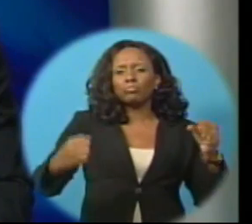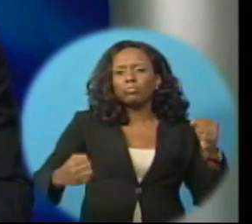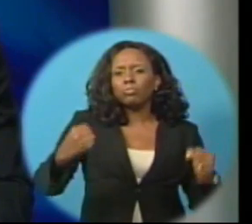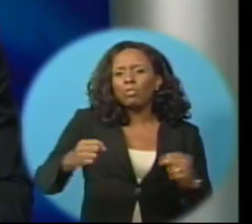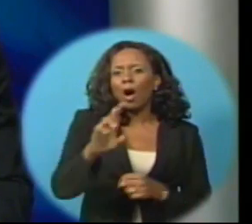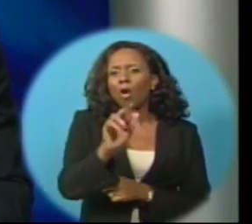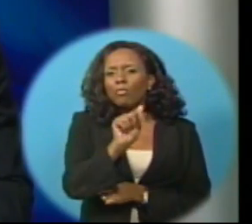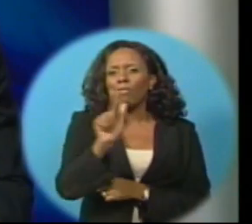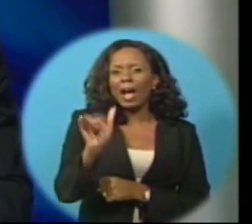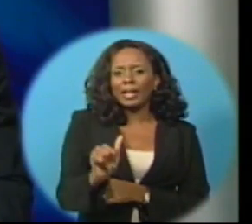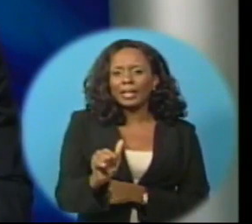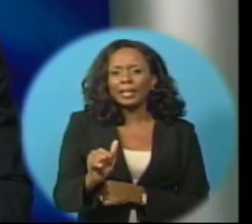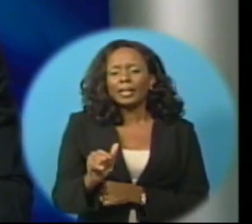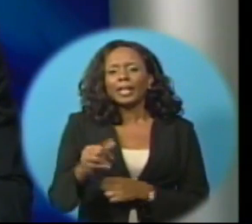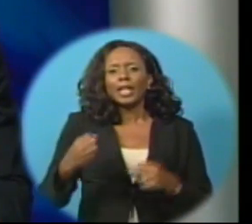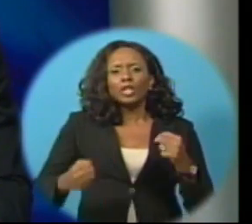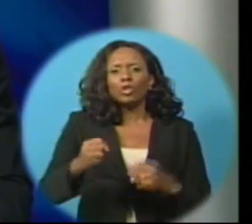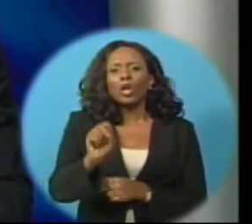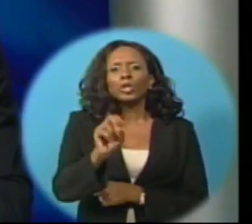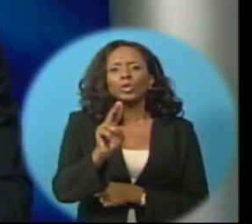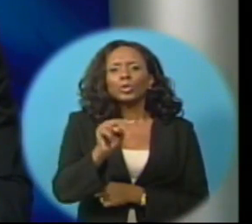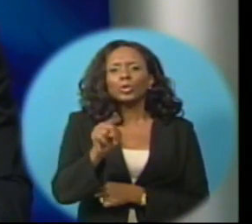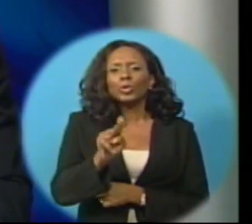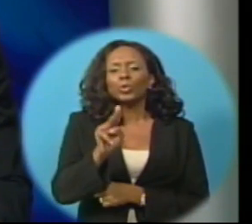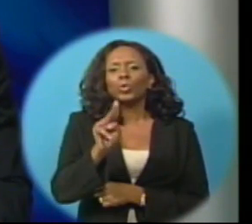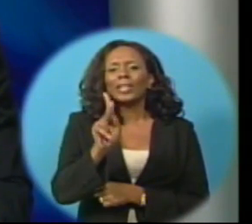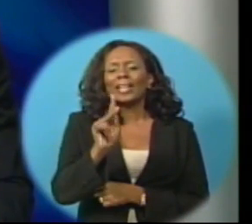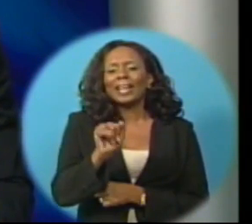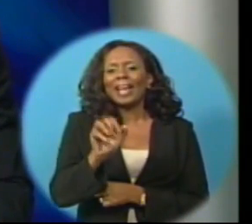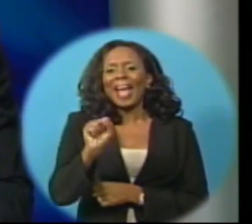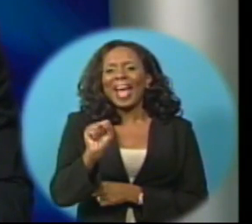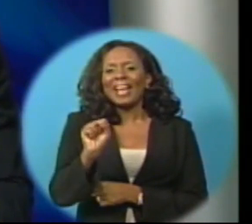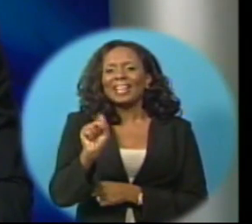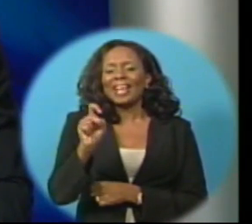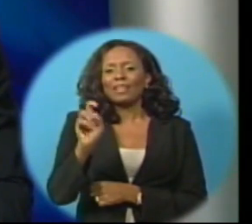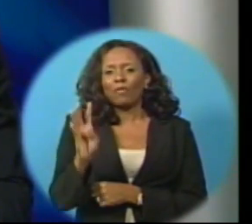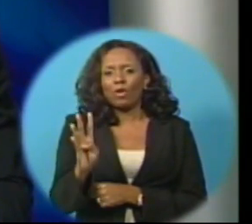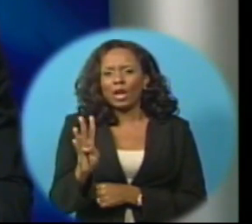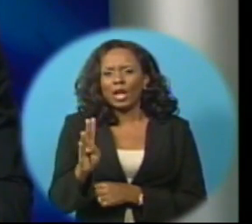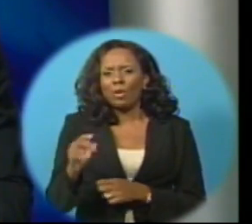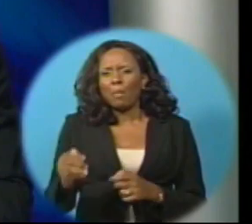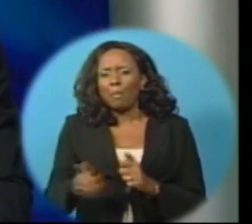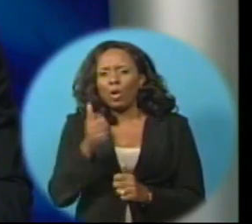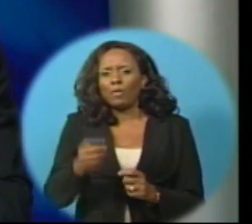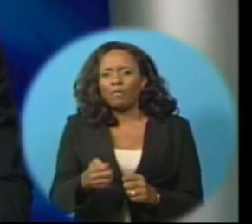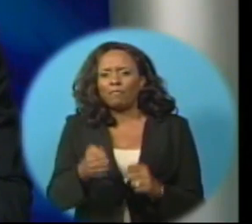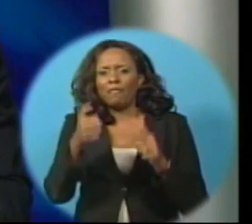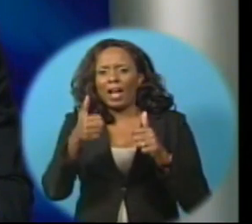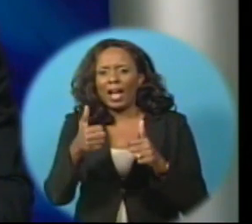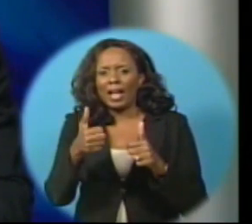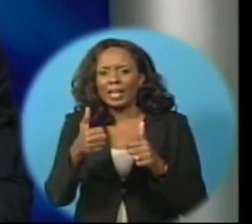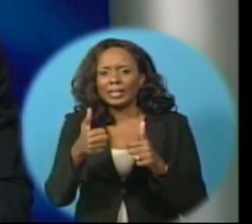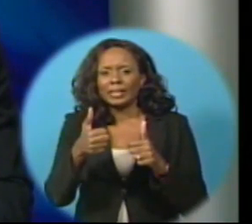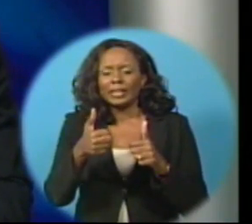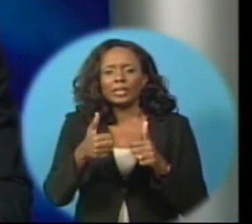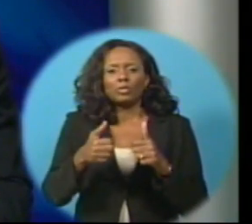Behind the wheel of his Suzuki SX4, Armstrong was fastest of the 33 drivers who faced the starters